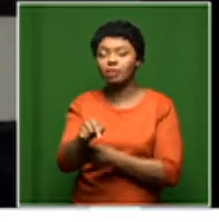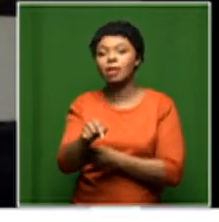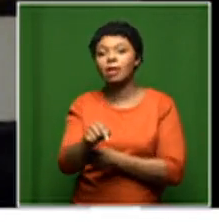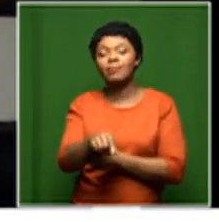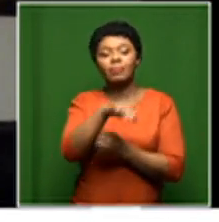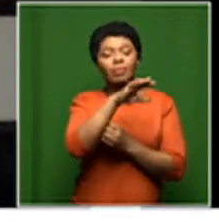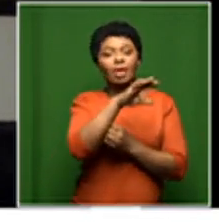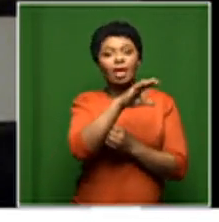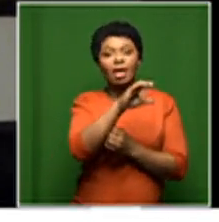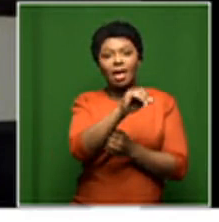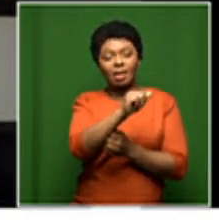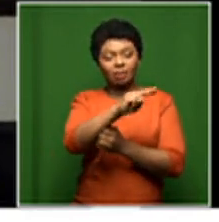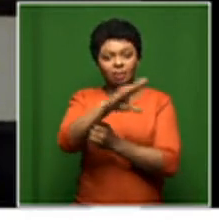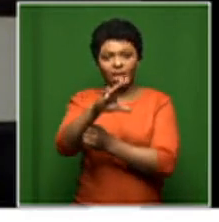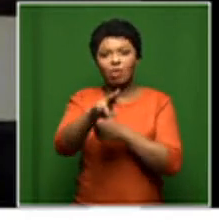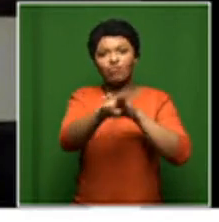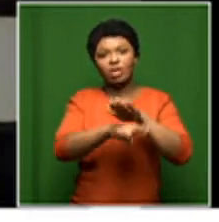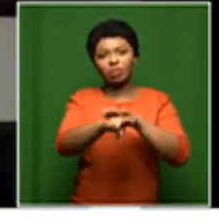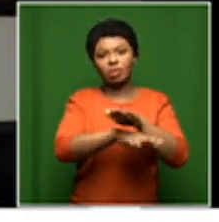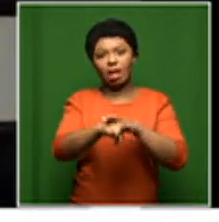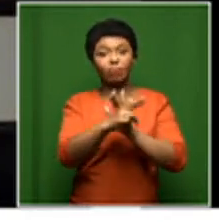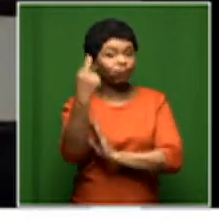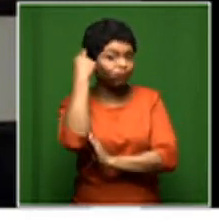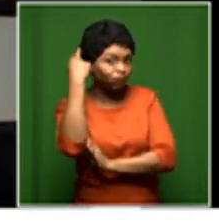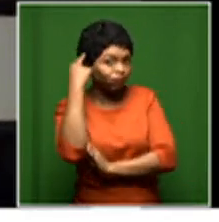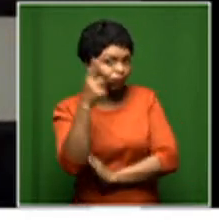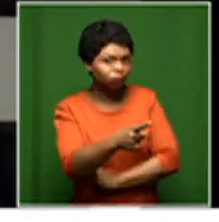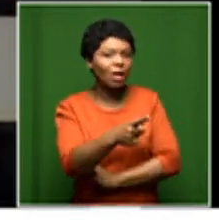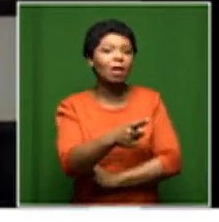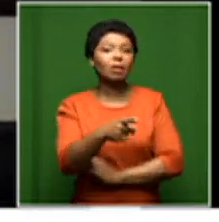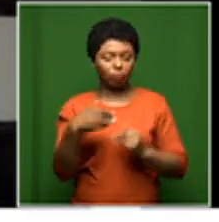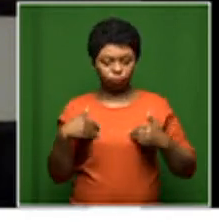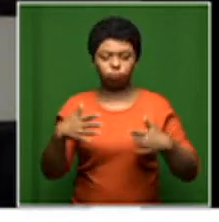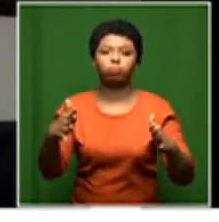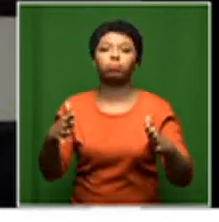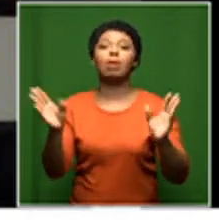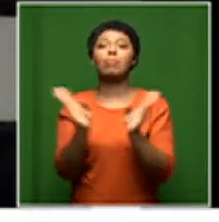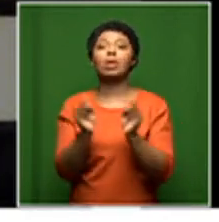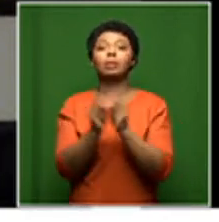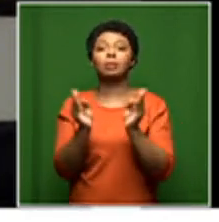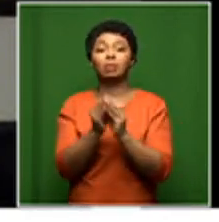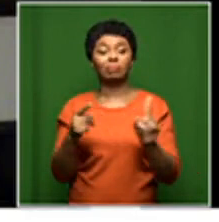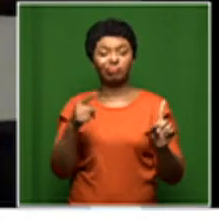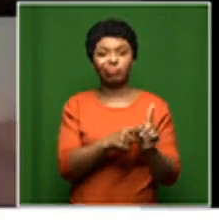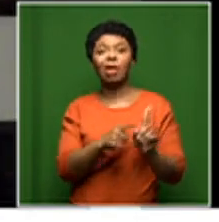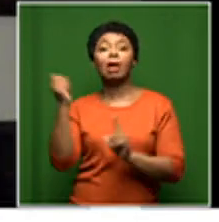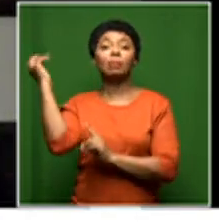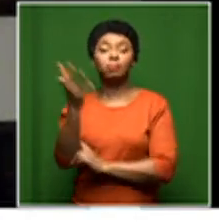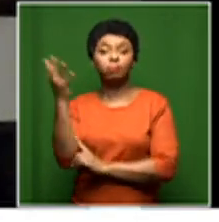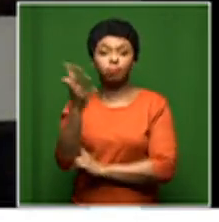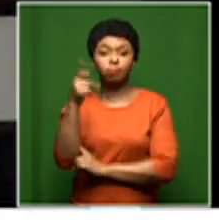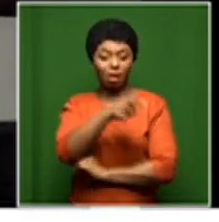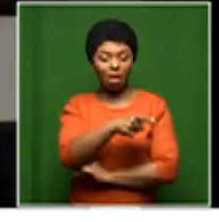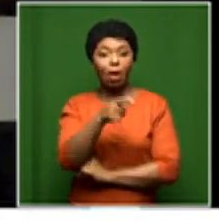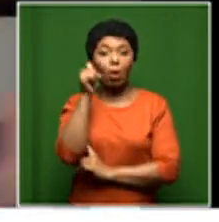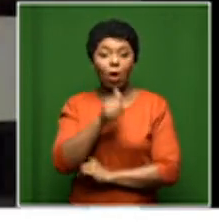SC, the ANC's regional secretary, opened the meeting. And he said, in his opening,